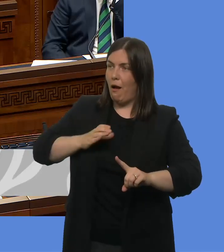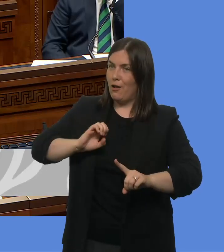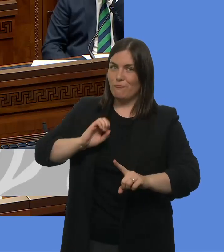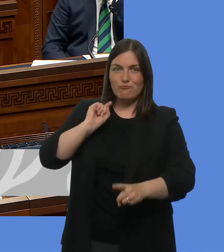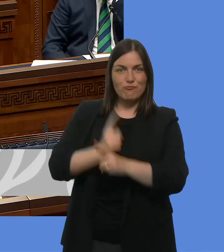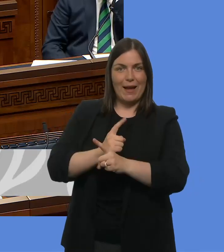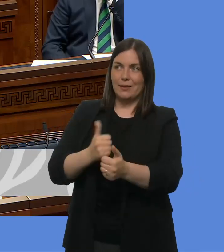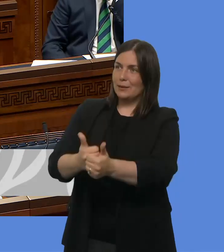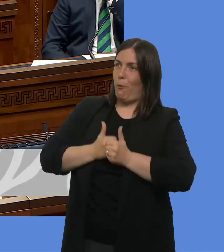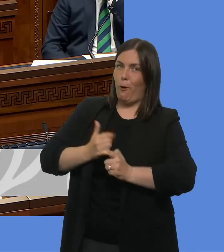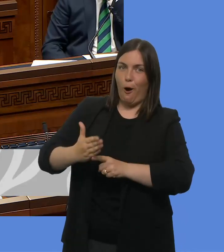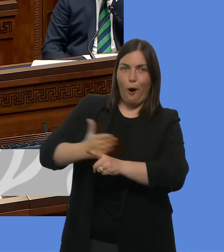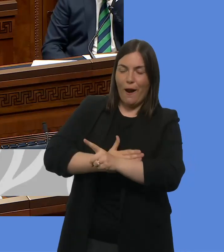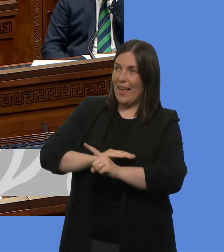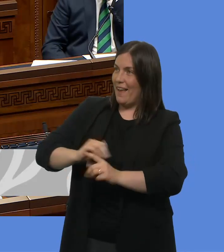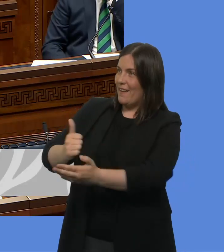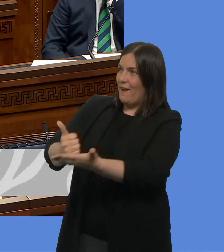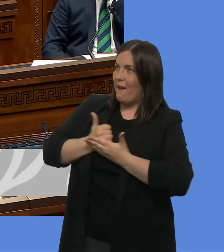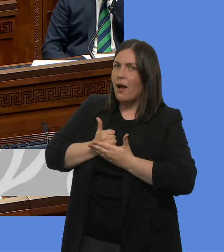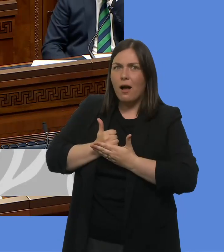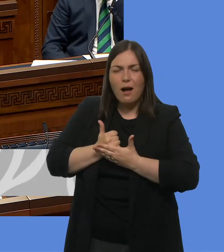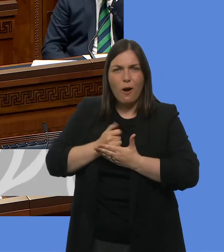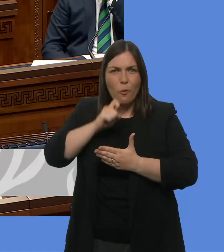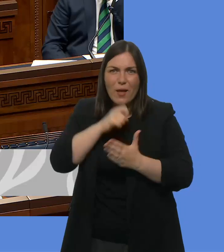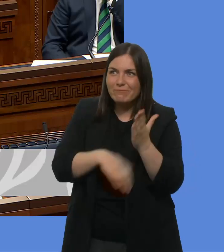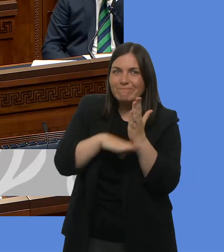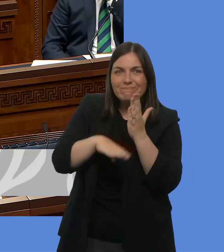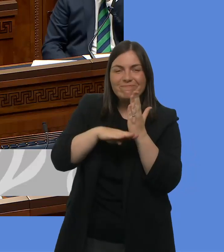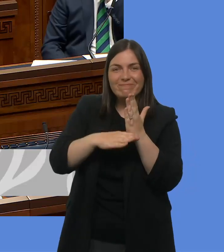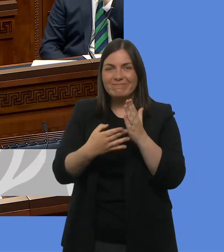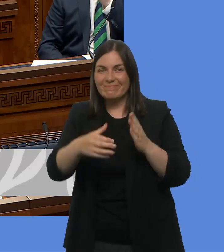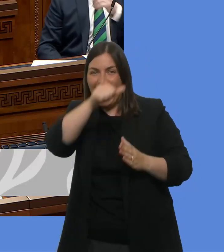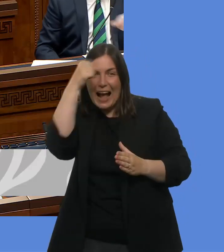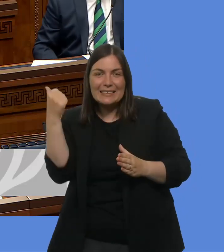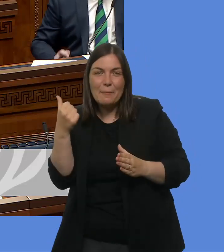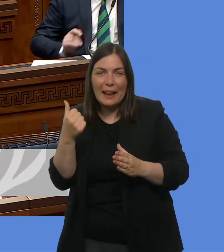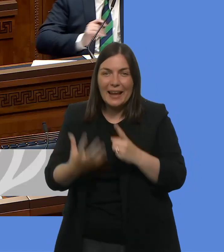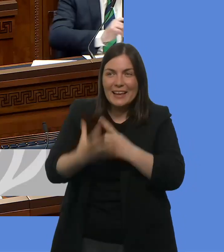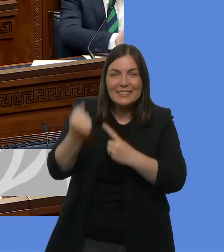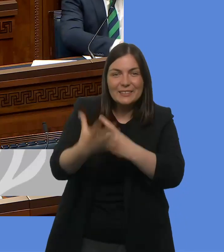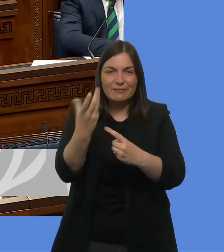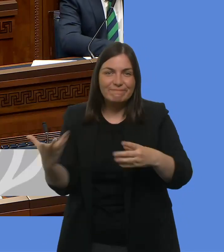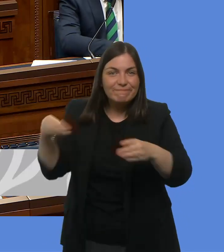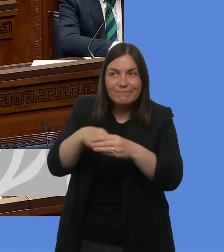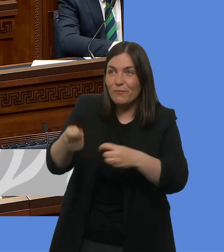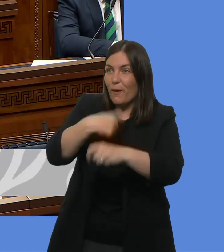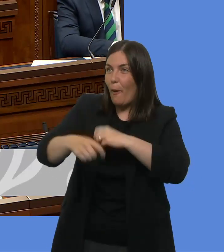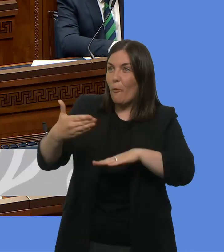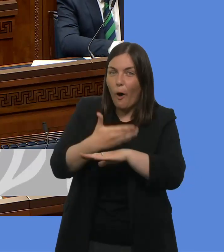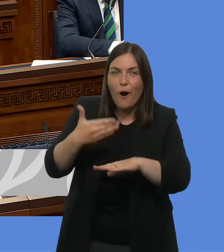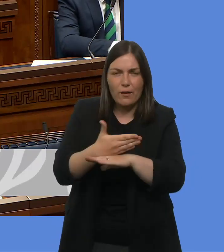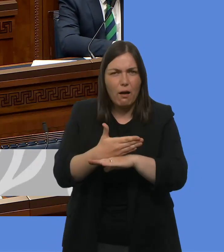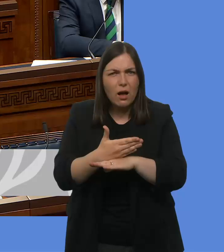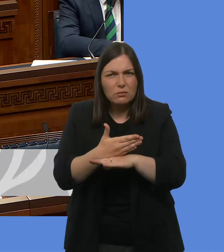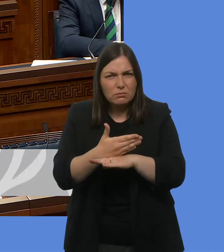succeed academically, enter higher education or the workforce, and become active, contributing members of our society. And on that